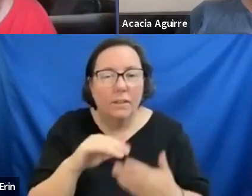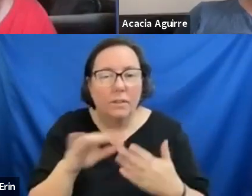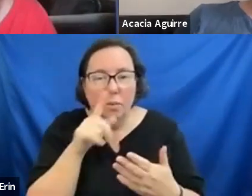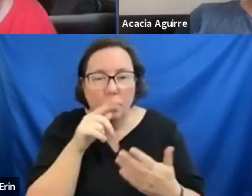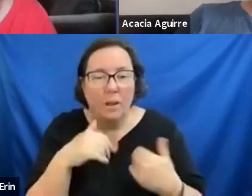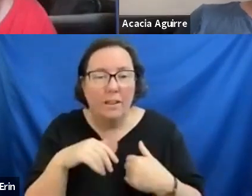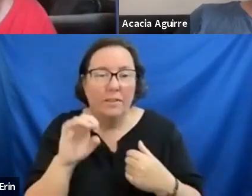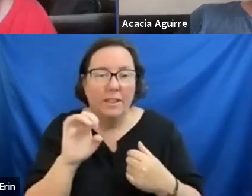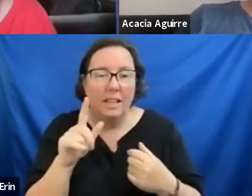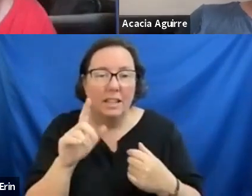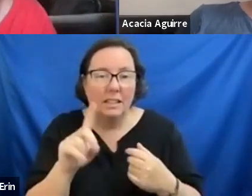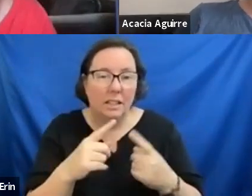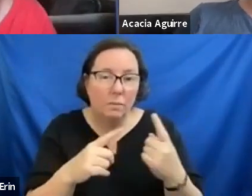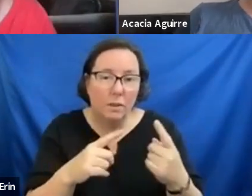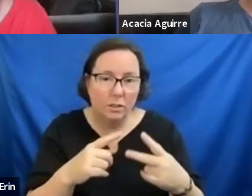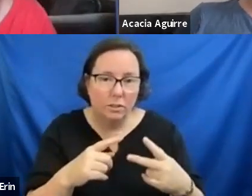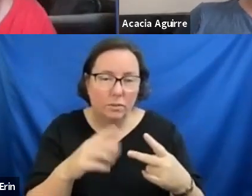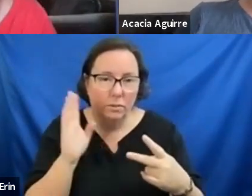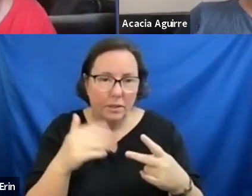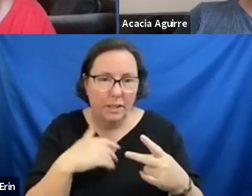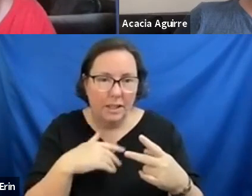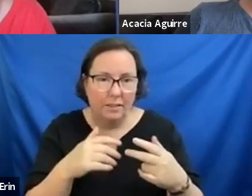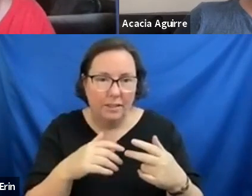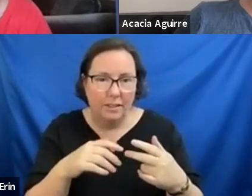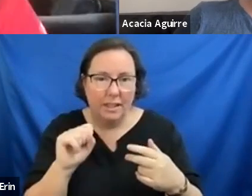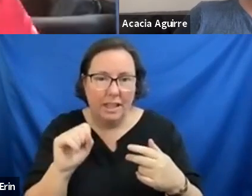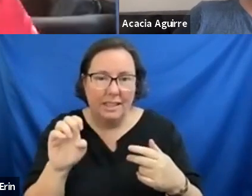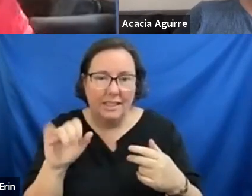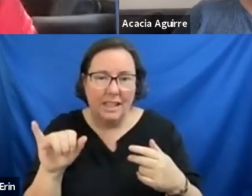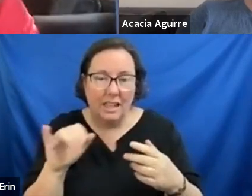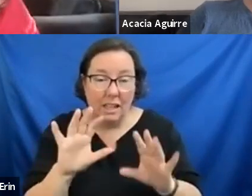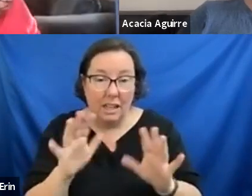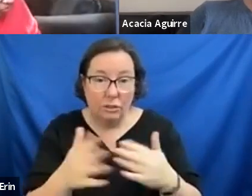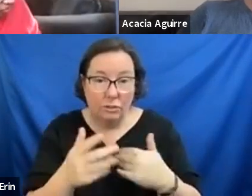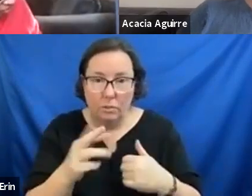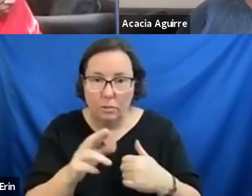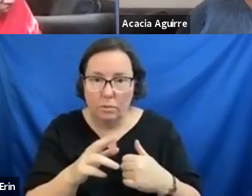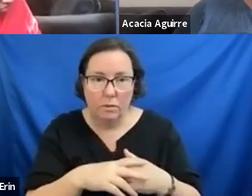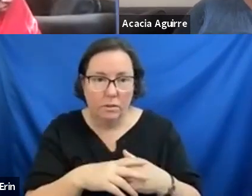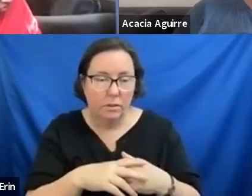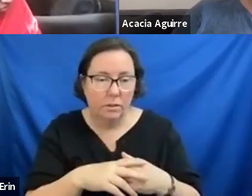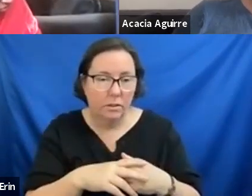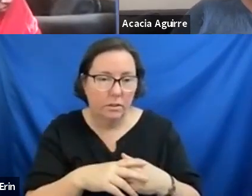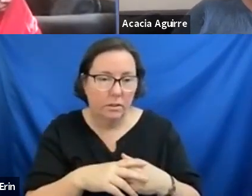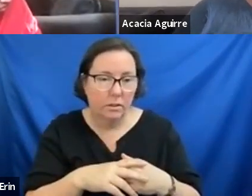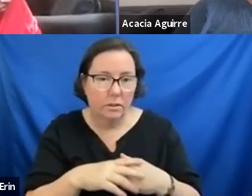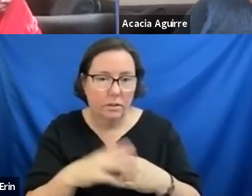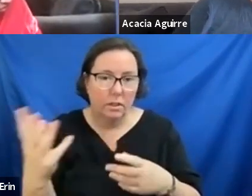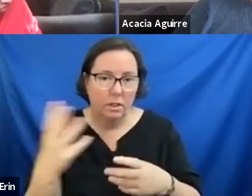ELD 1-2, are they going to have SEI classrooms, or how are they going to be incorporated into the school?